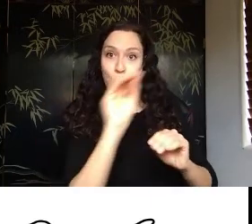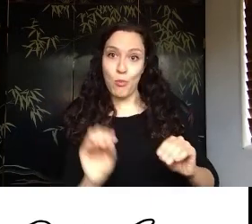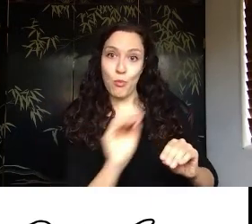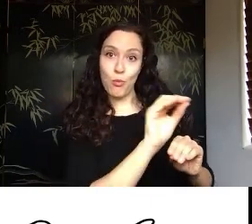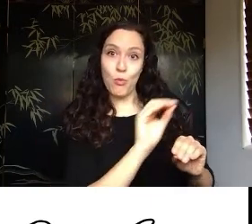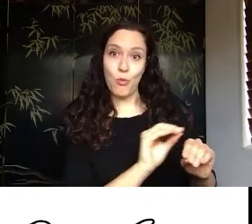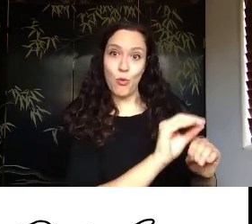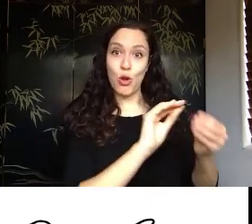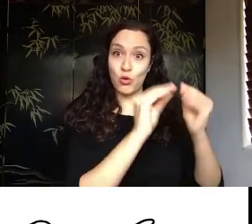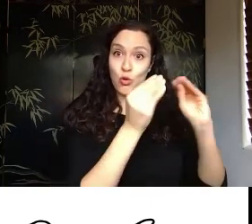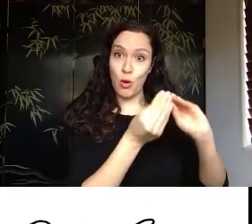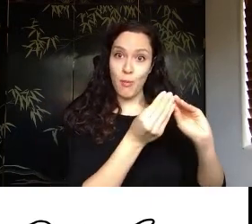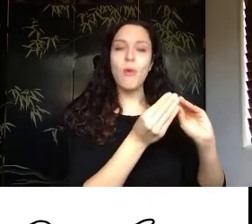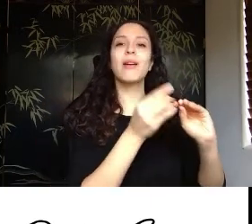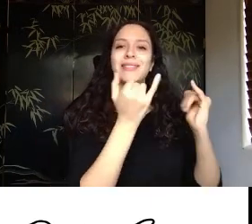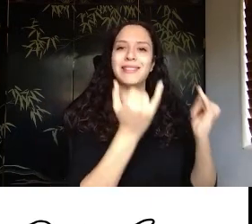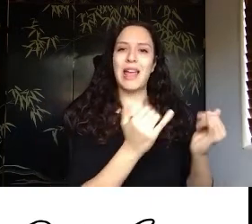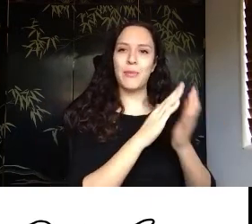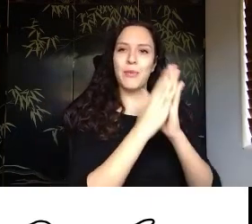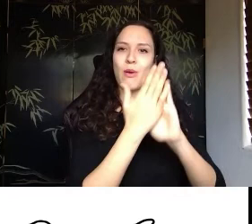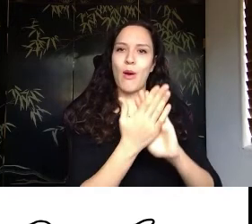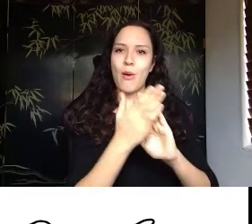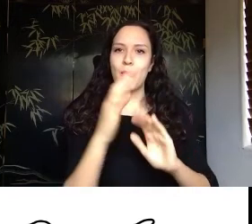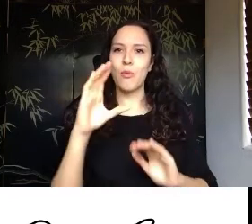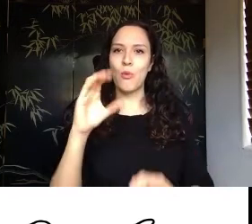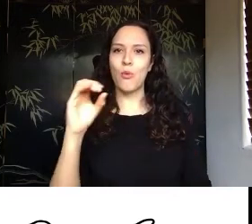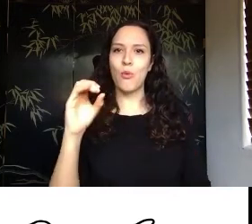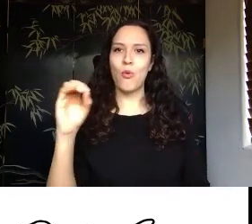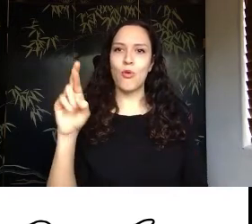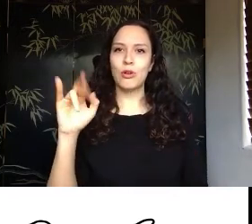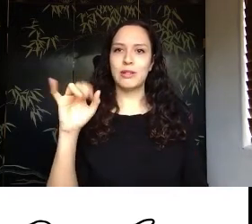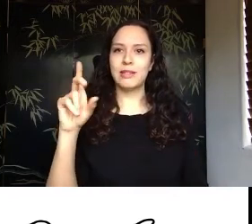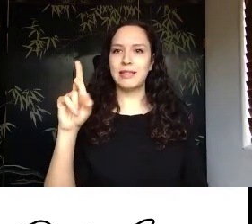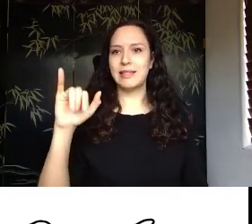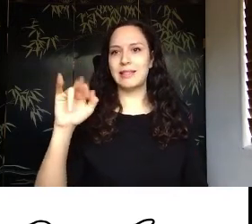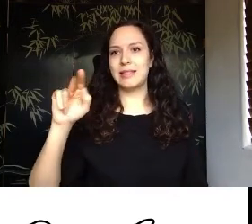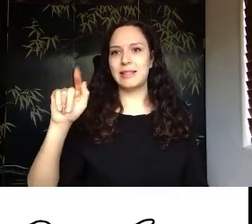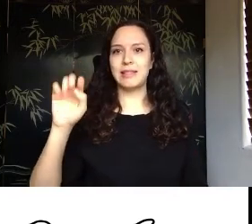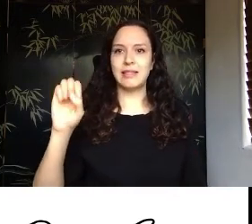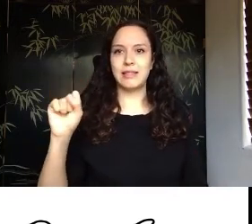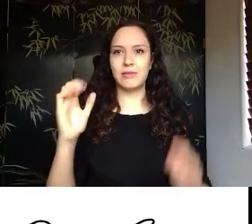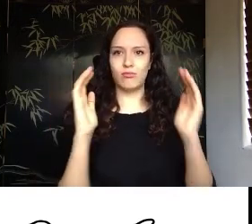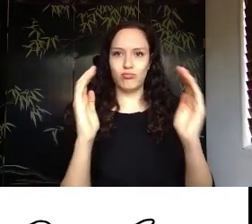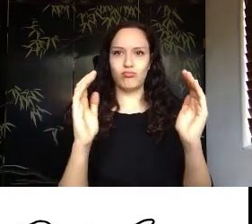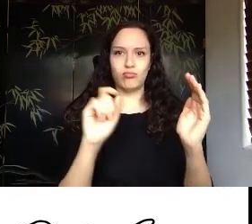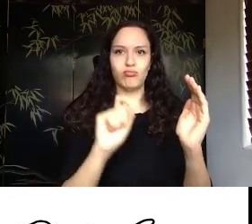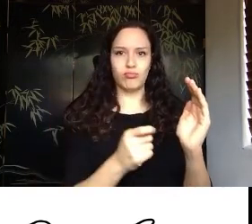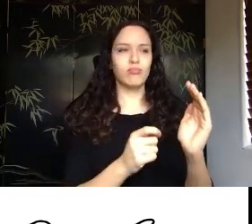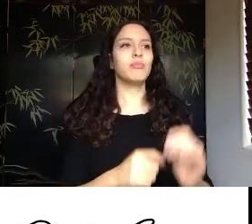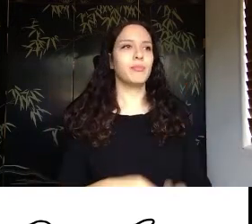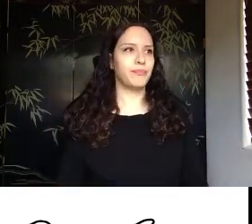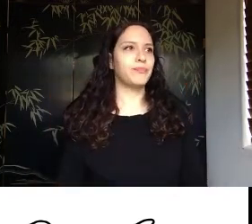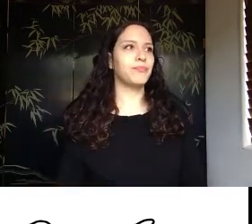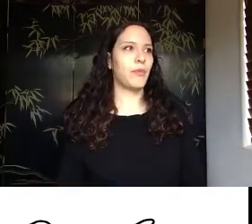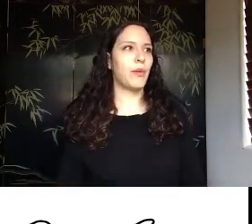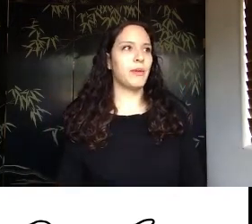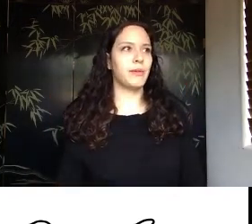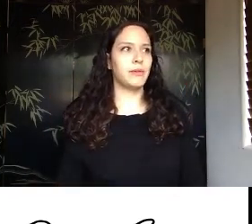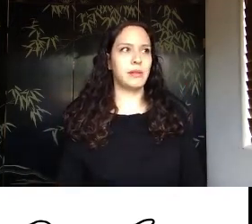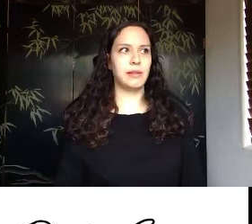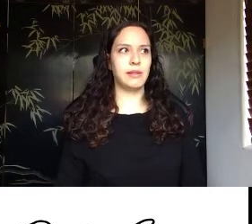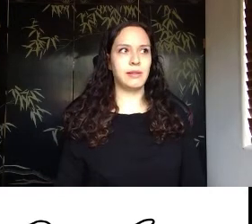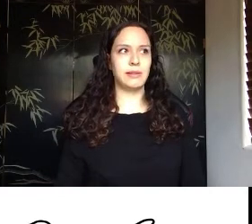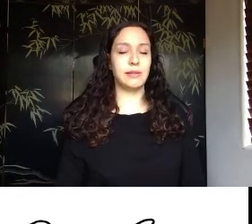them. It's always start in the middle at 0, 0. Left negative 1, down to negative 5. If